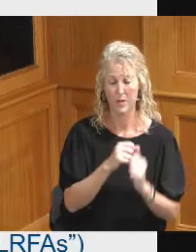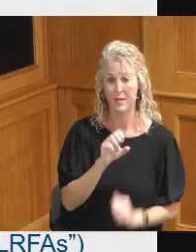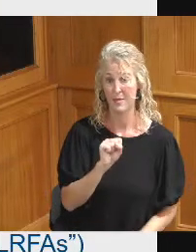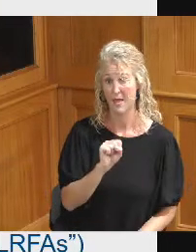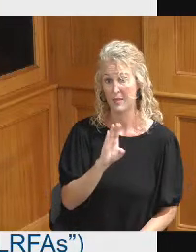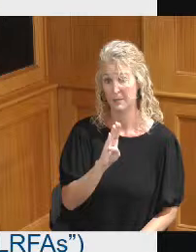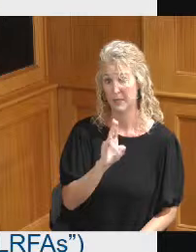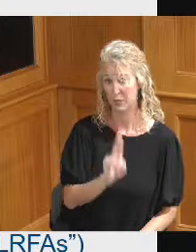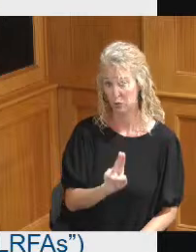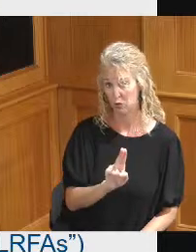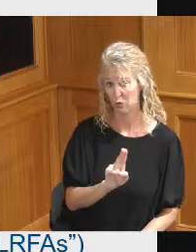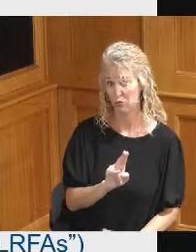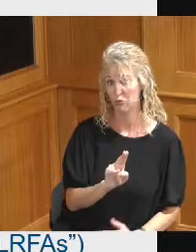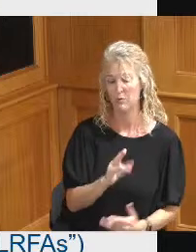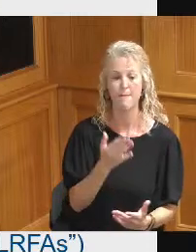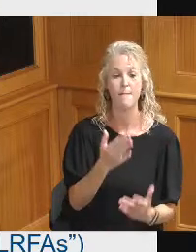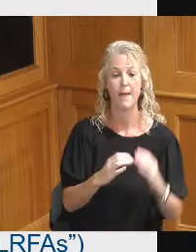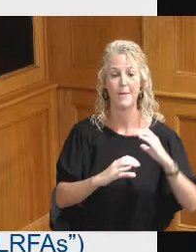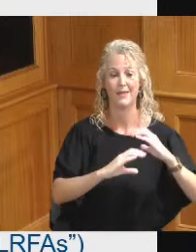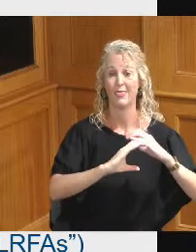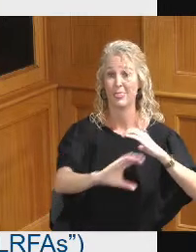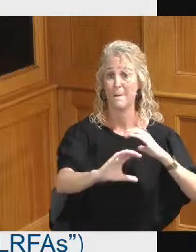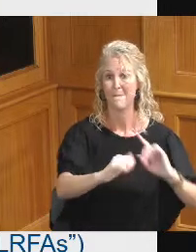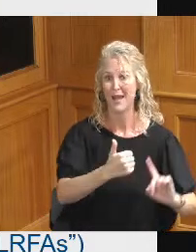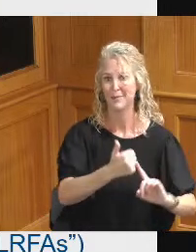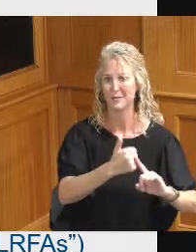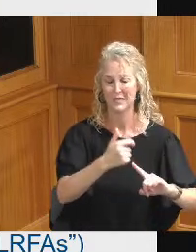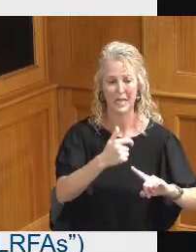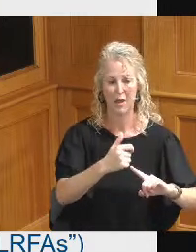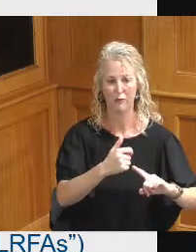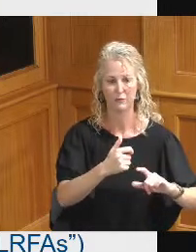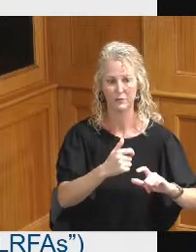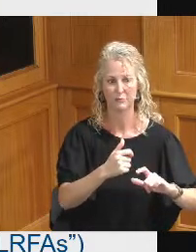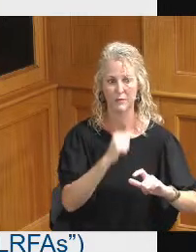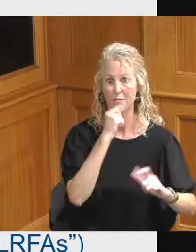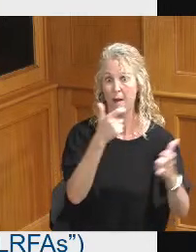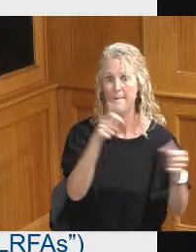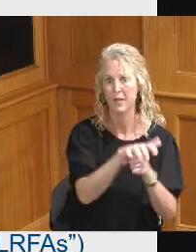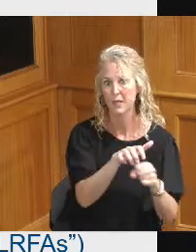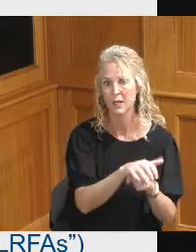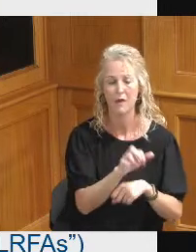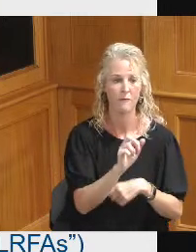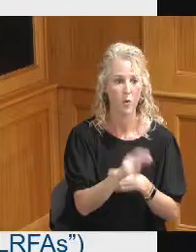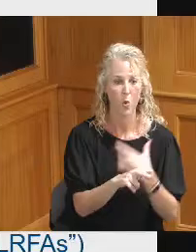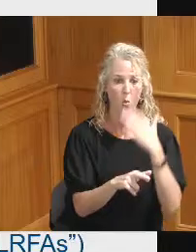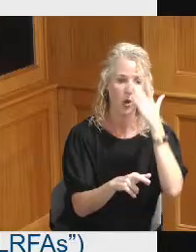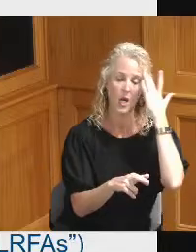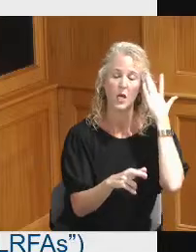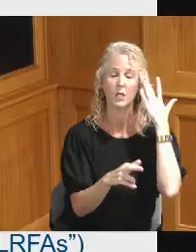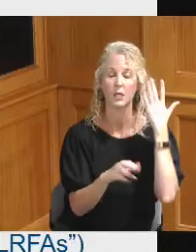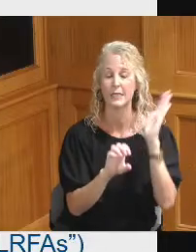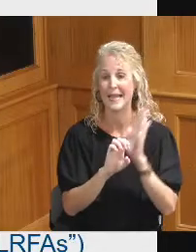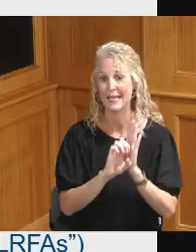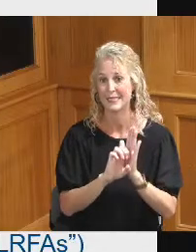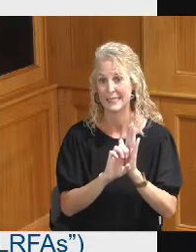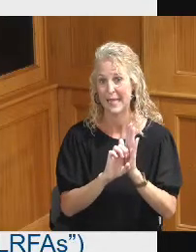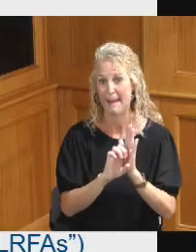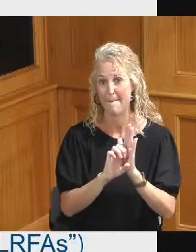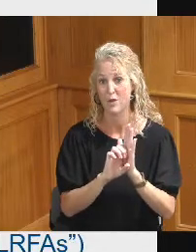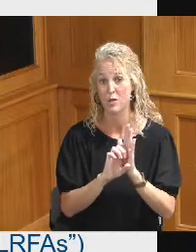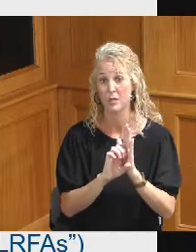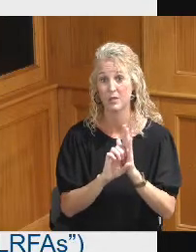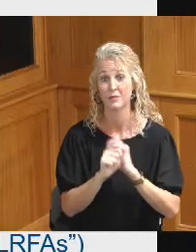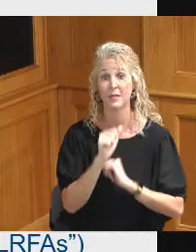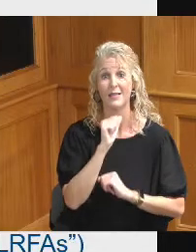SBUs based on capacity in the sanitary system because of, in this case, it would be